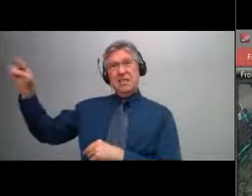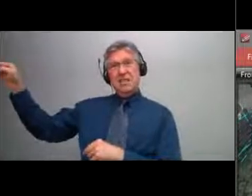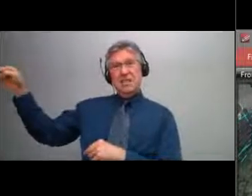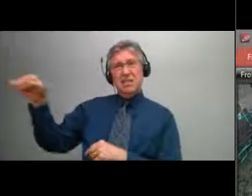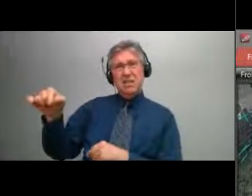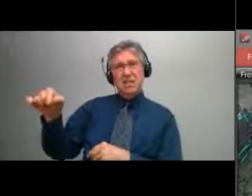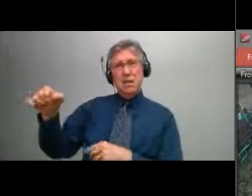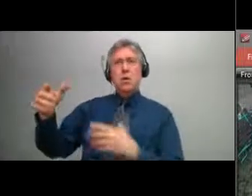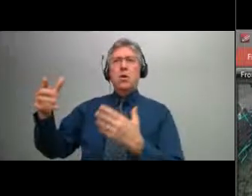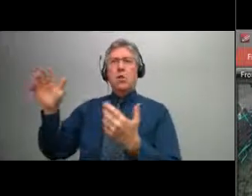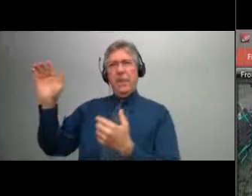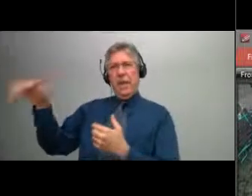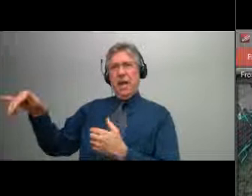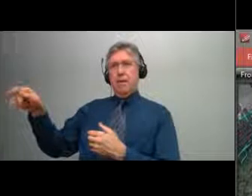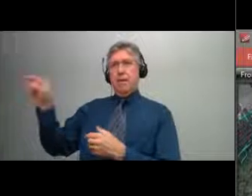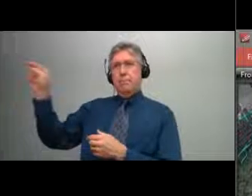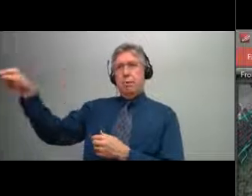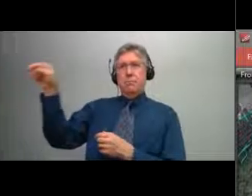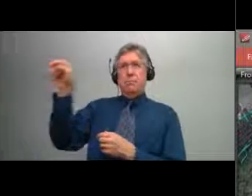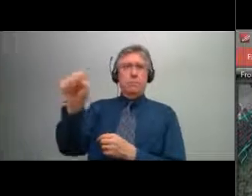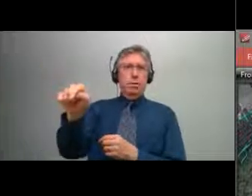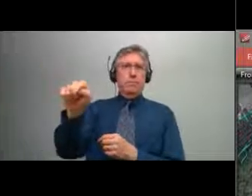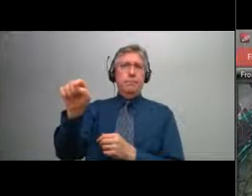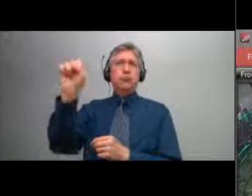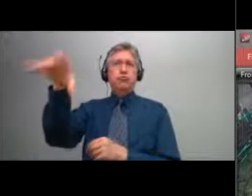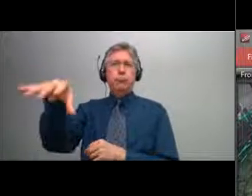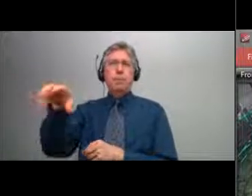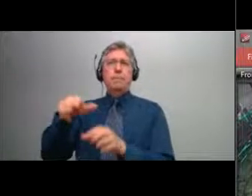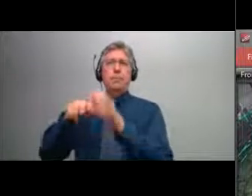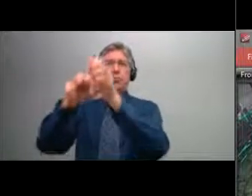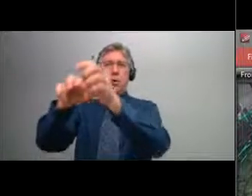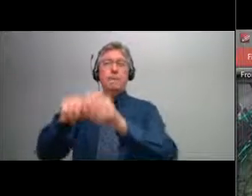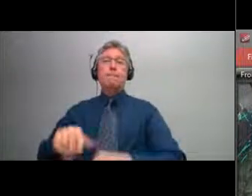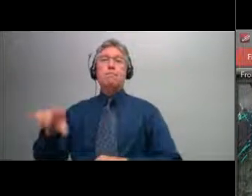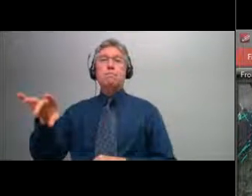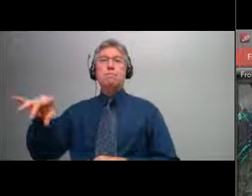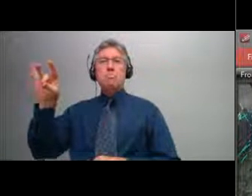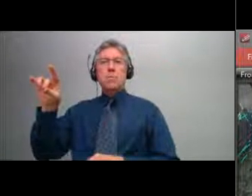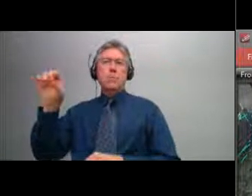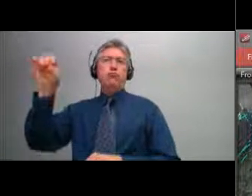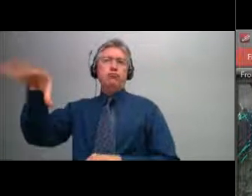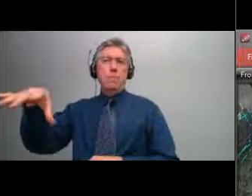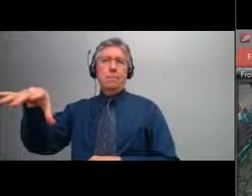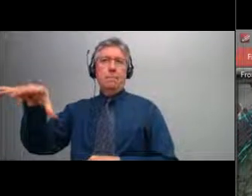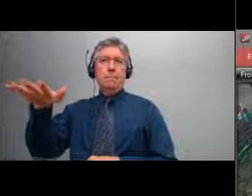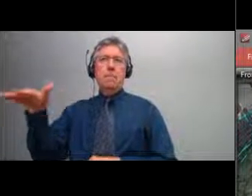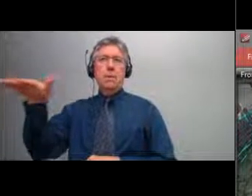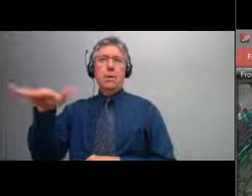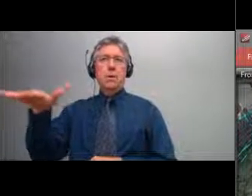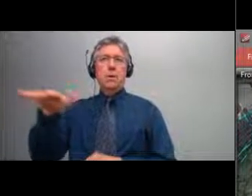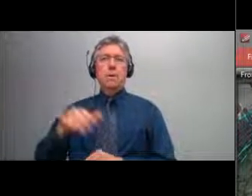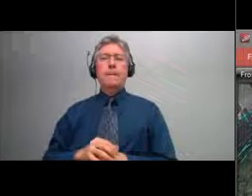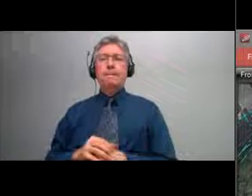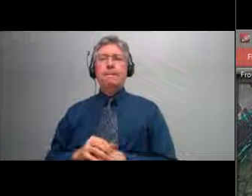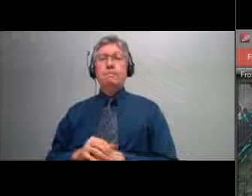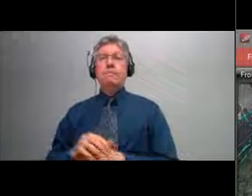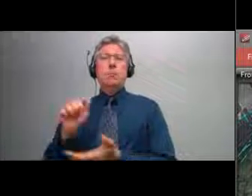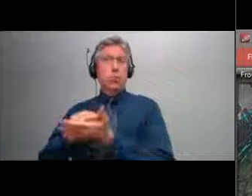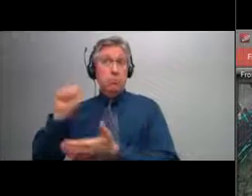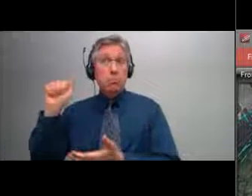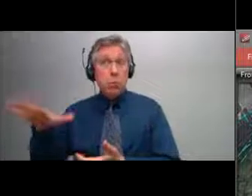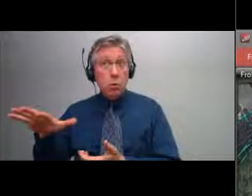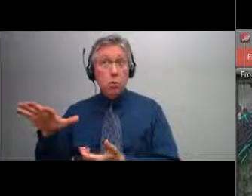site are to use those locations. The pickup drop-off area that we have removed